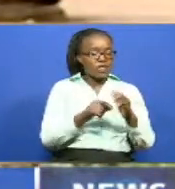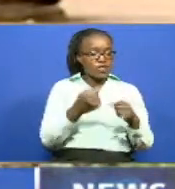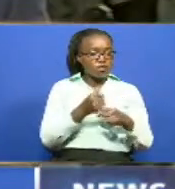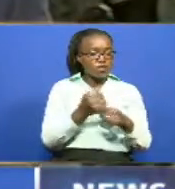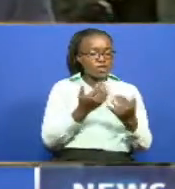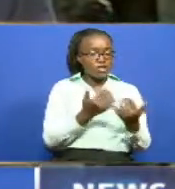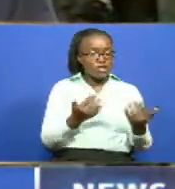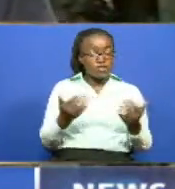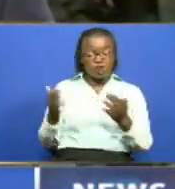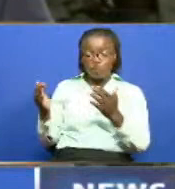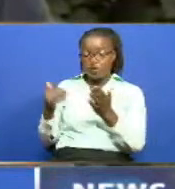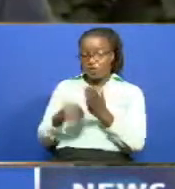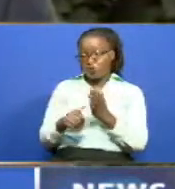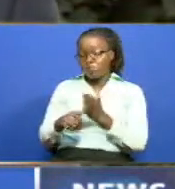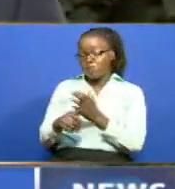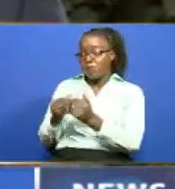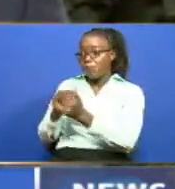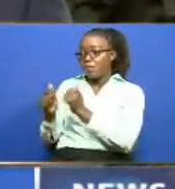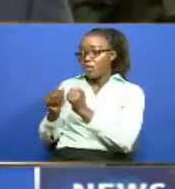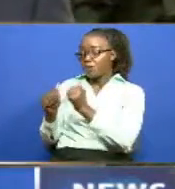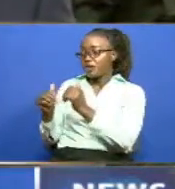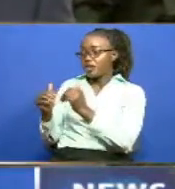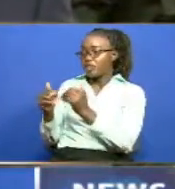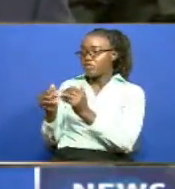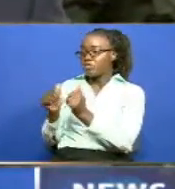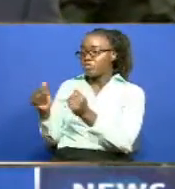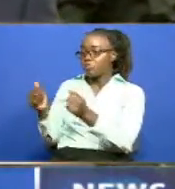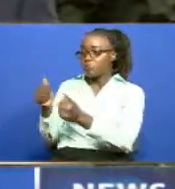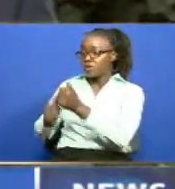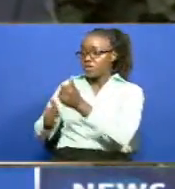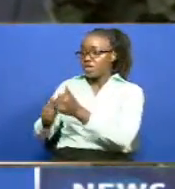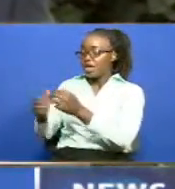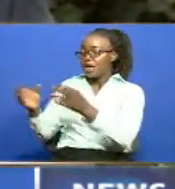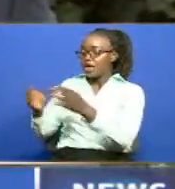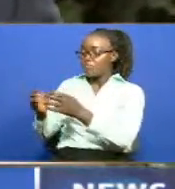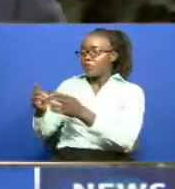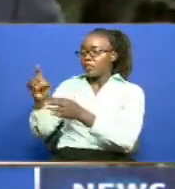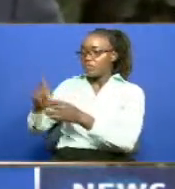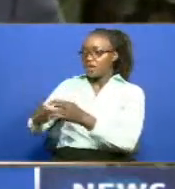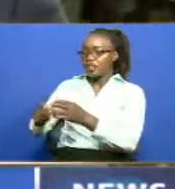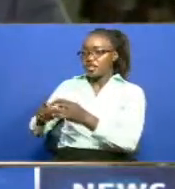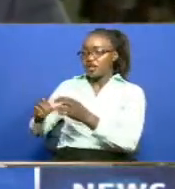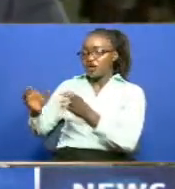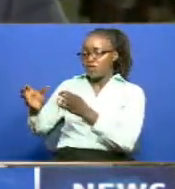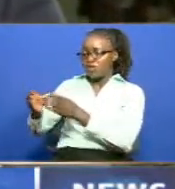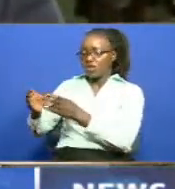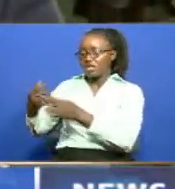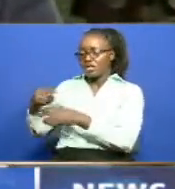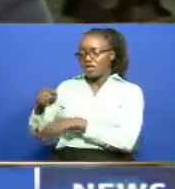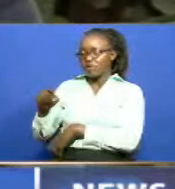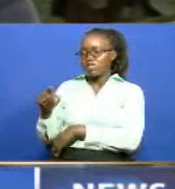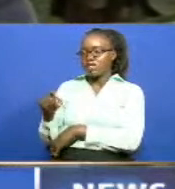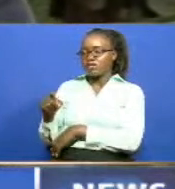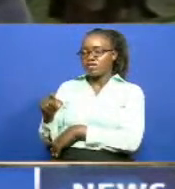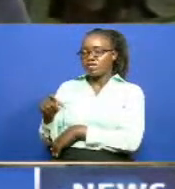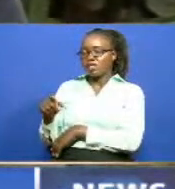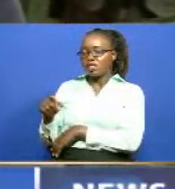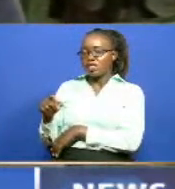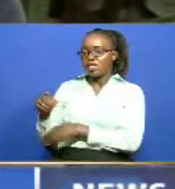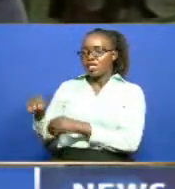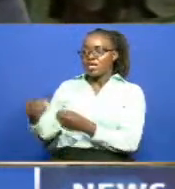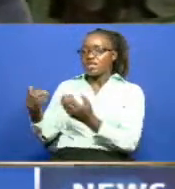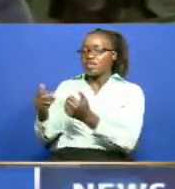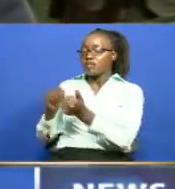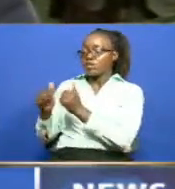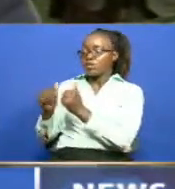big problem. There's a competitiveness which companies here must be competitive. We must organize ourselves and produce at a competitive